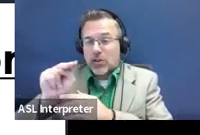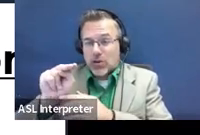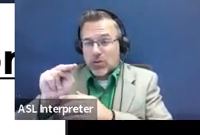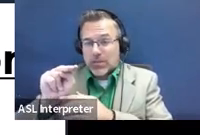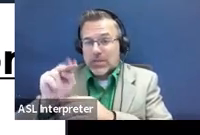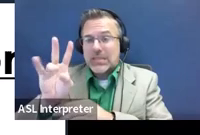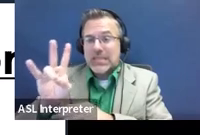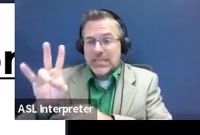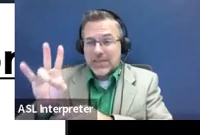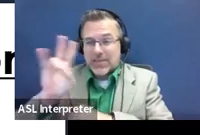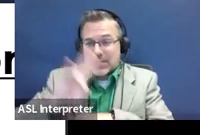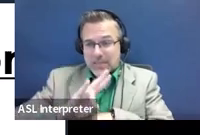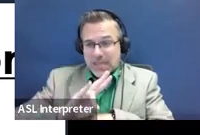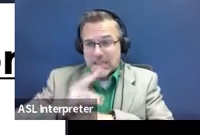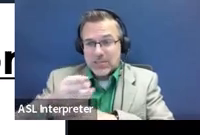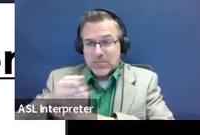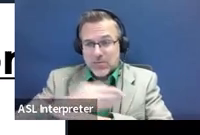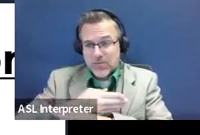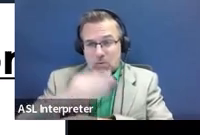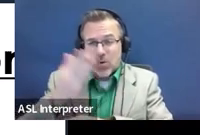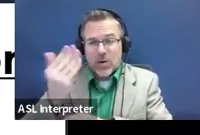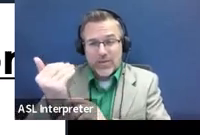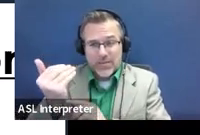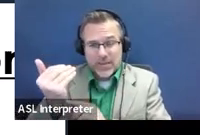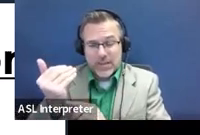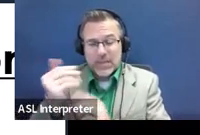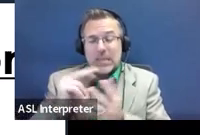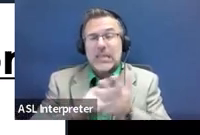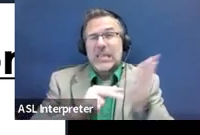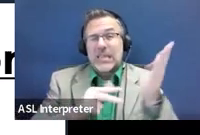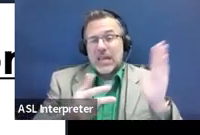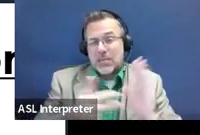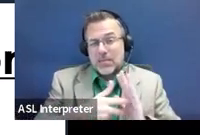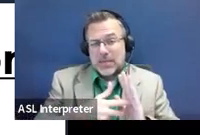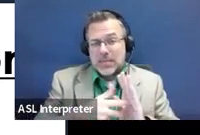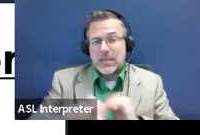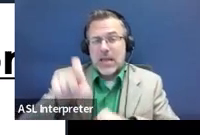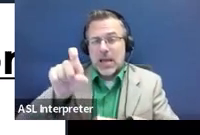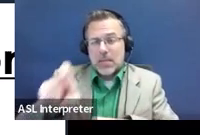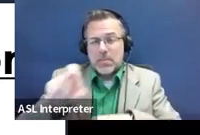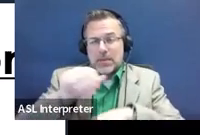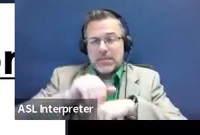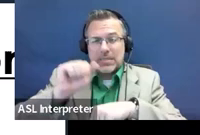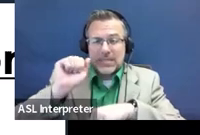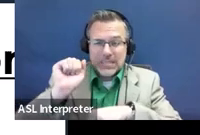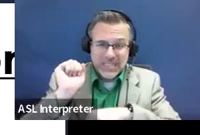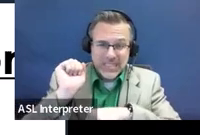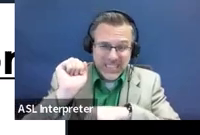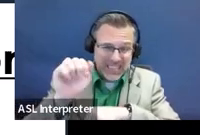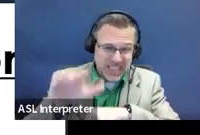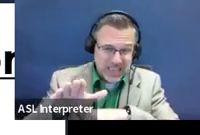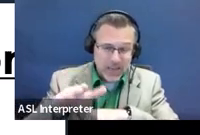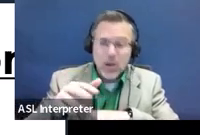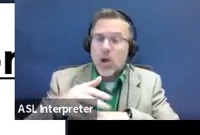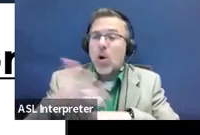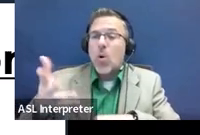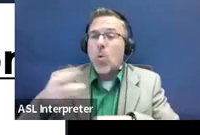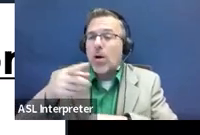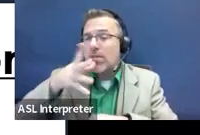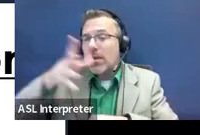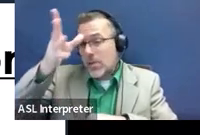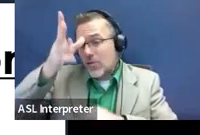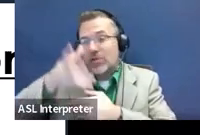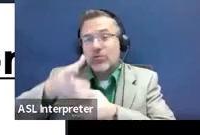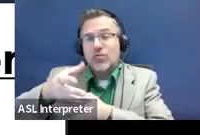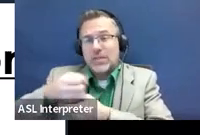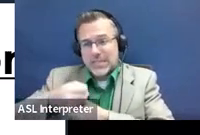15th. So that means I would have to make sure that I'm sending that written notice, or that they're receiving that written